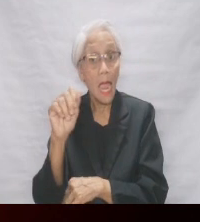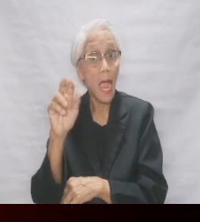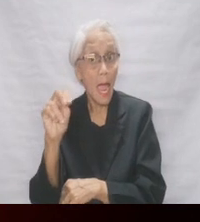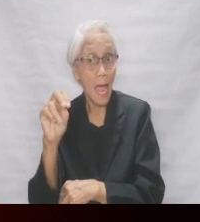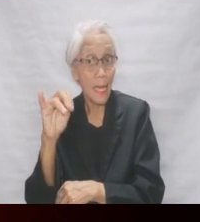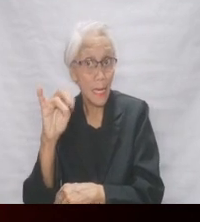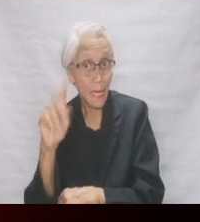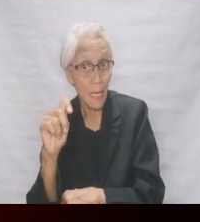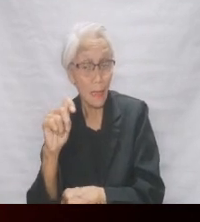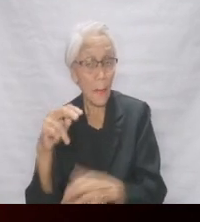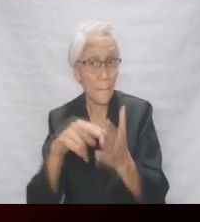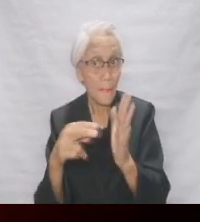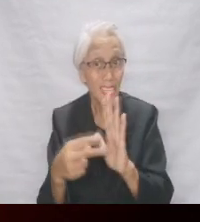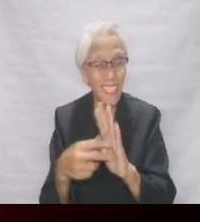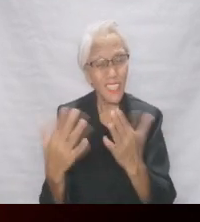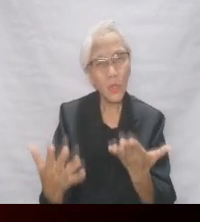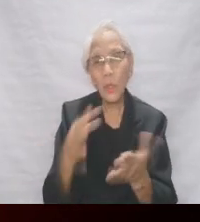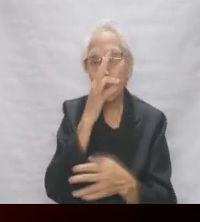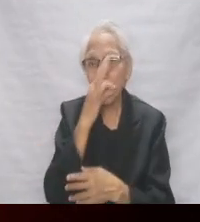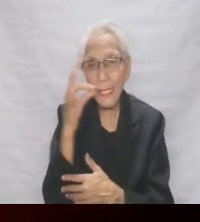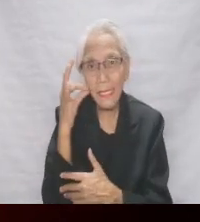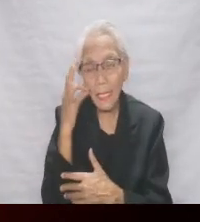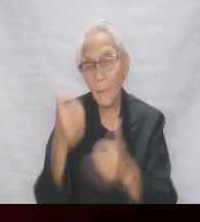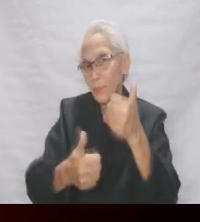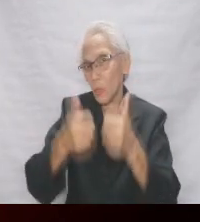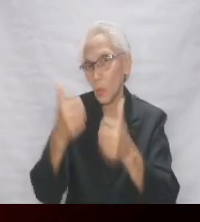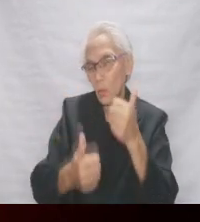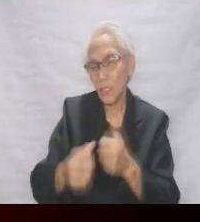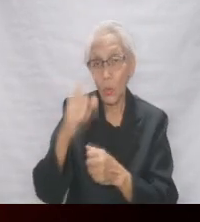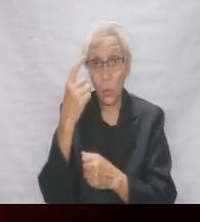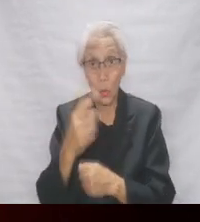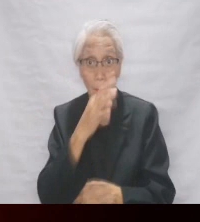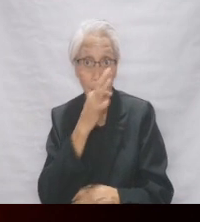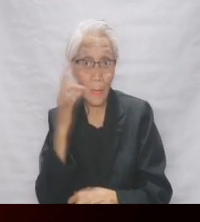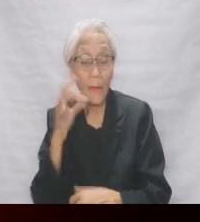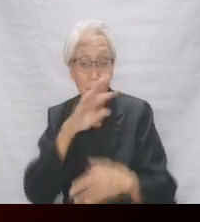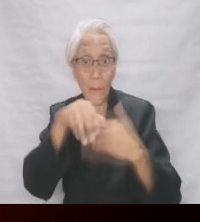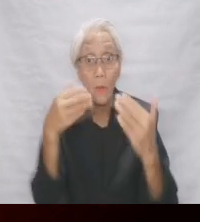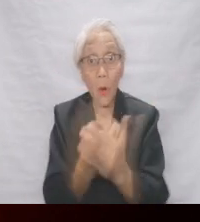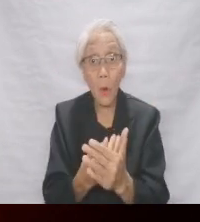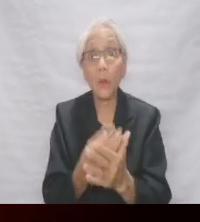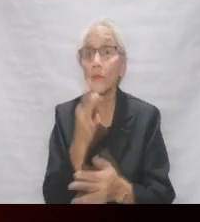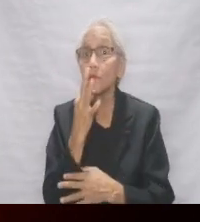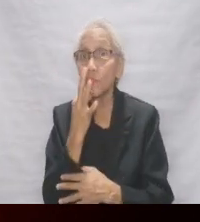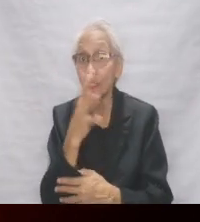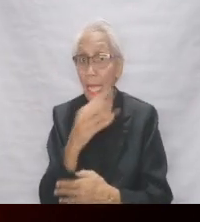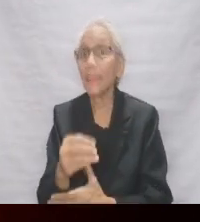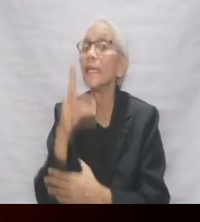ta'anit, ito yung fast in Judaism in which one abstains from all food and